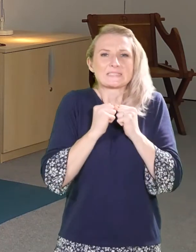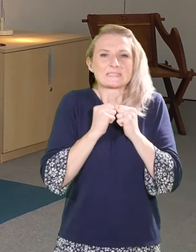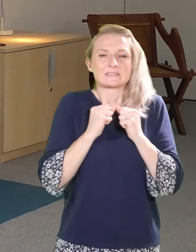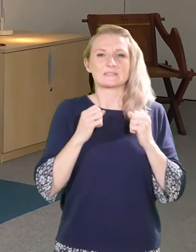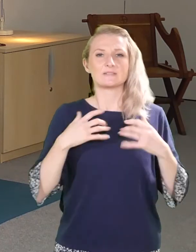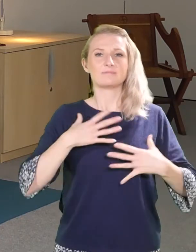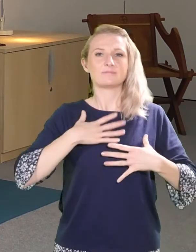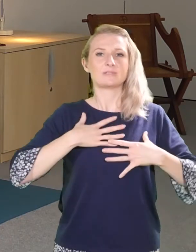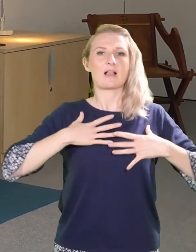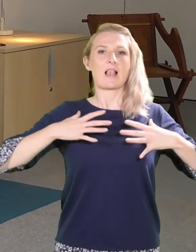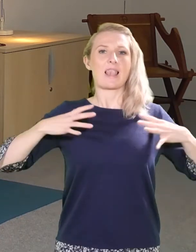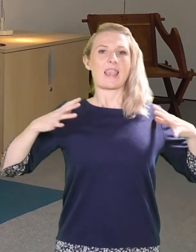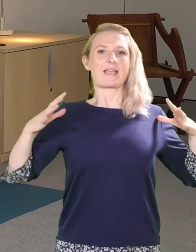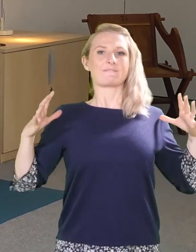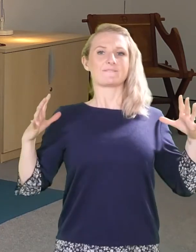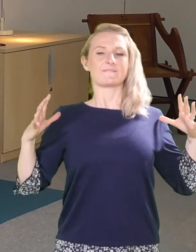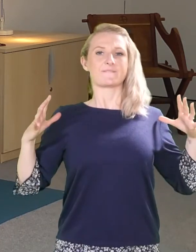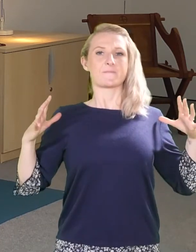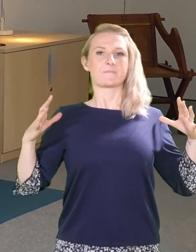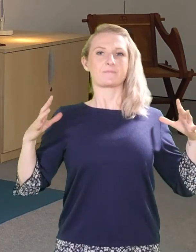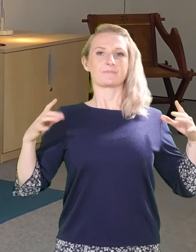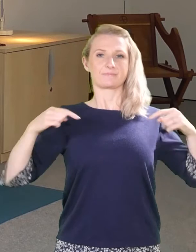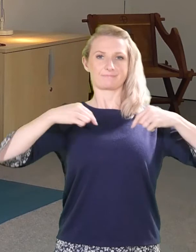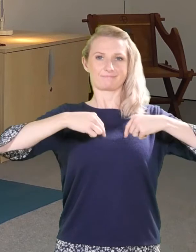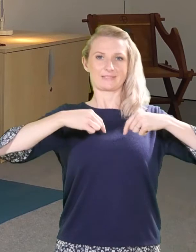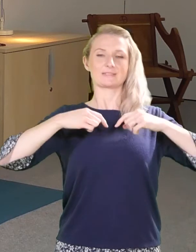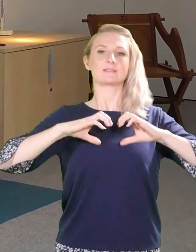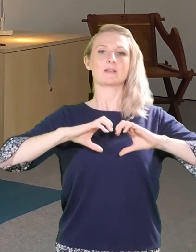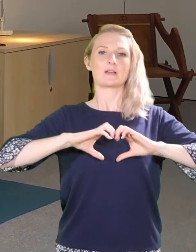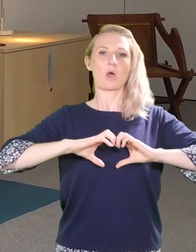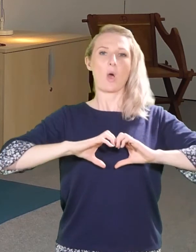chest. This is the open-hearted warrior.